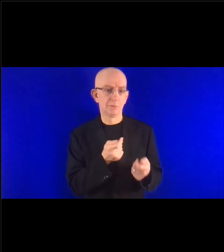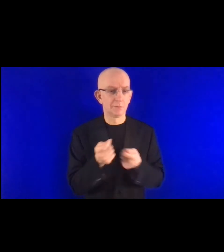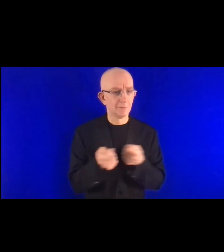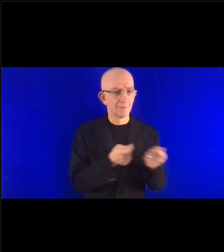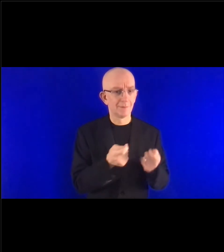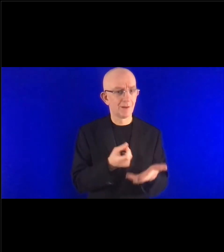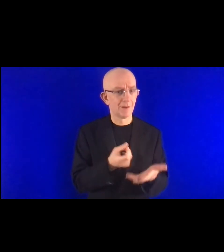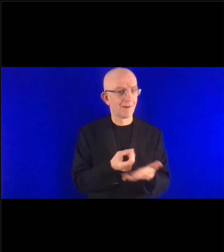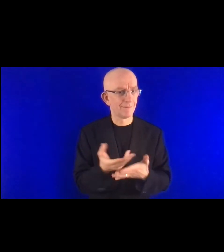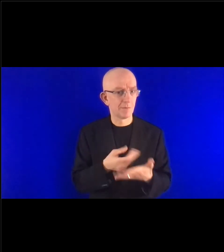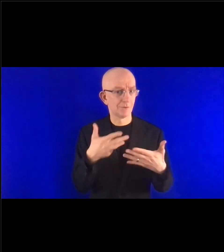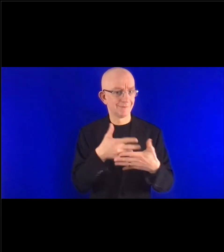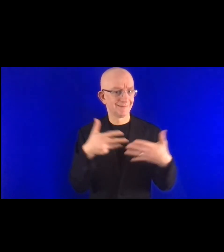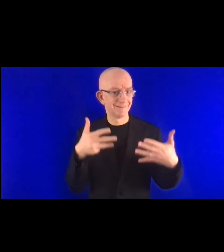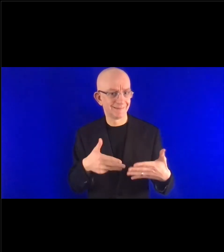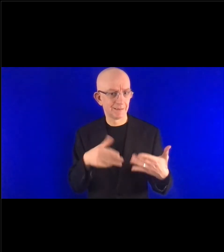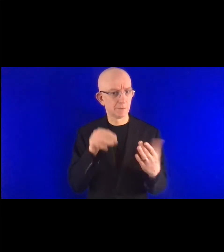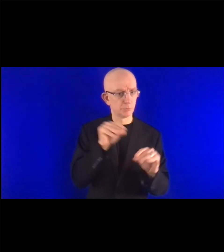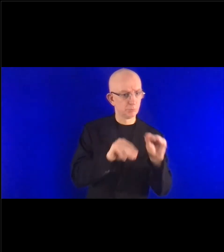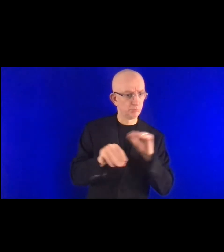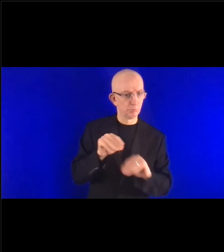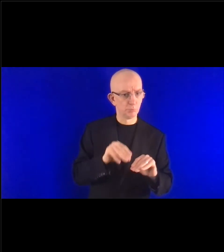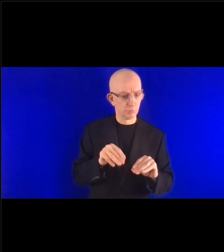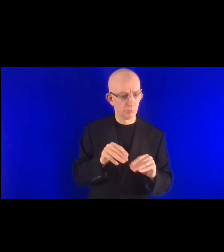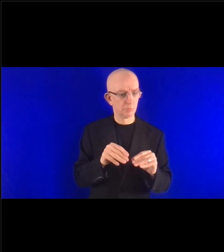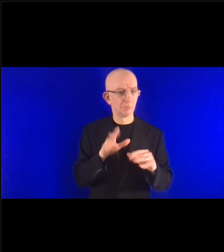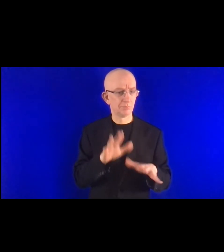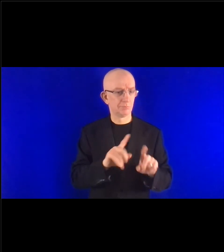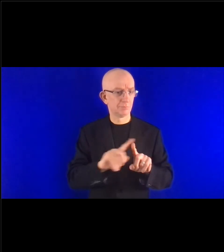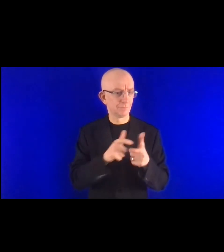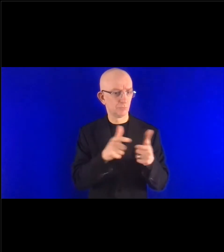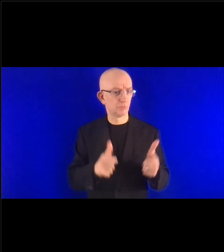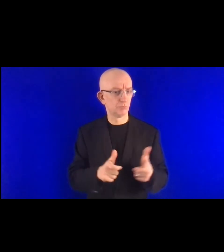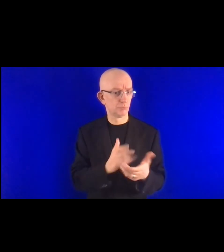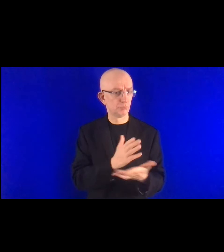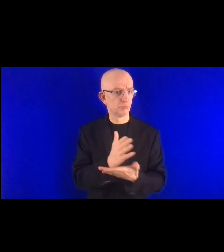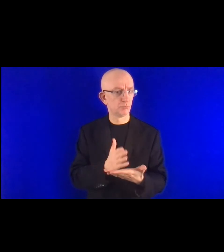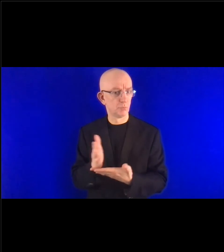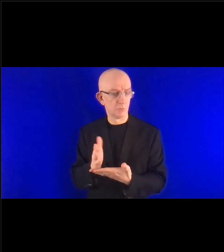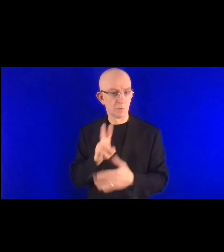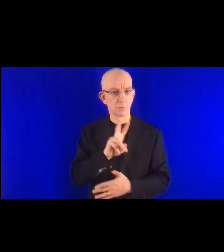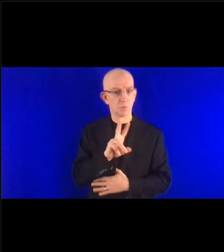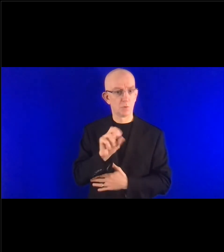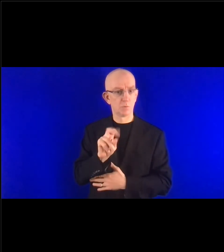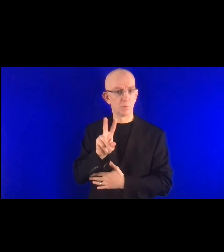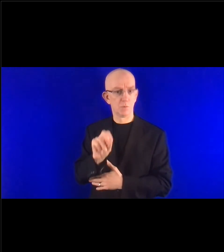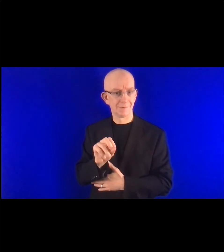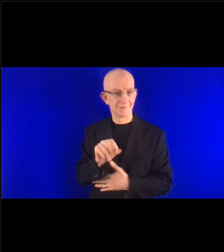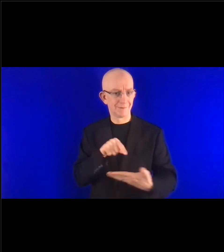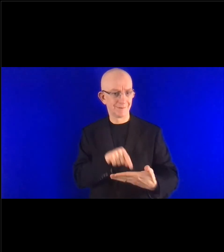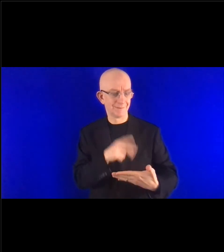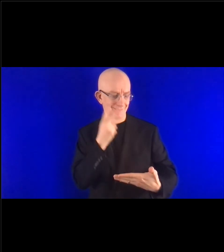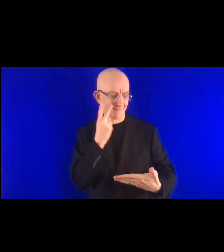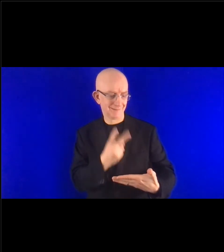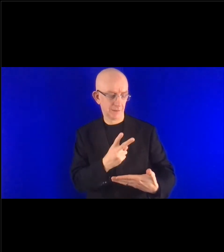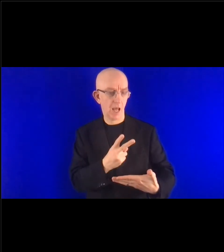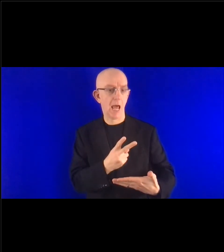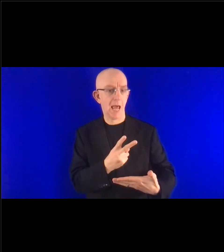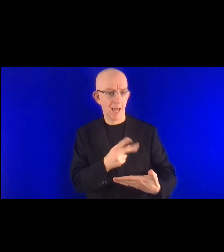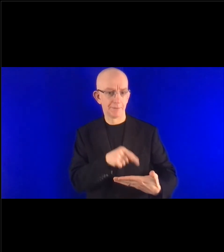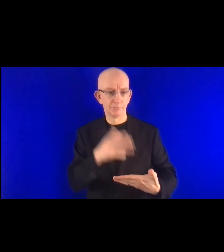the AT assessment report of 2020. Strengthening disaggregated data collection